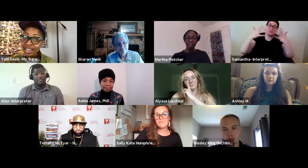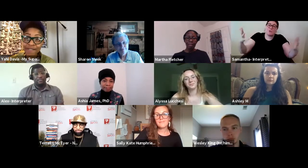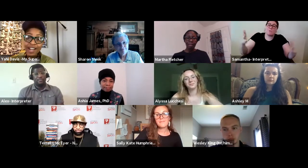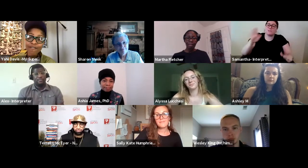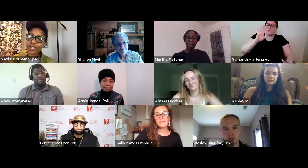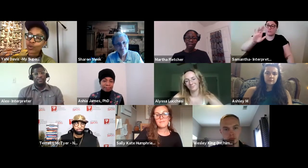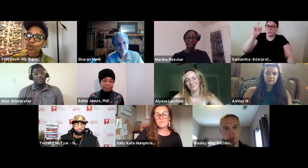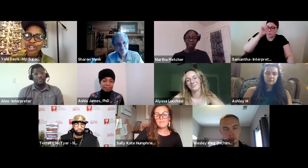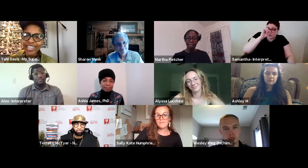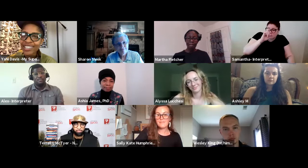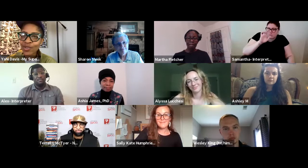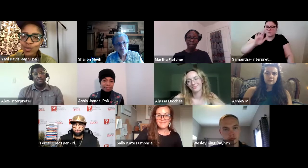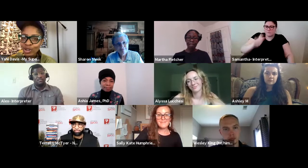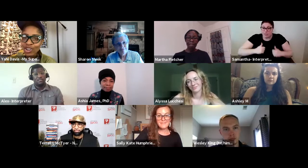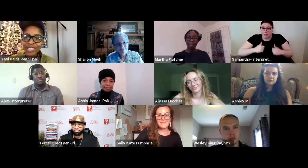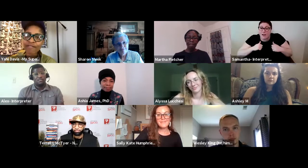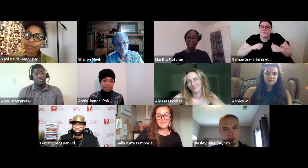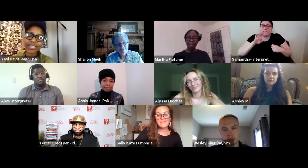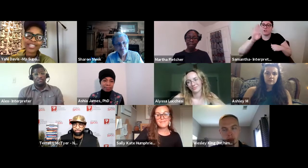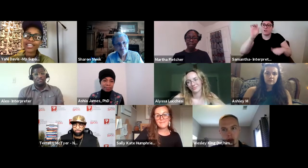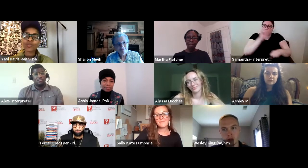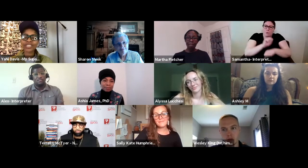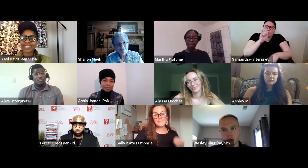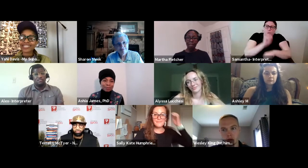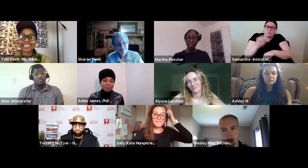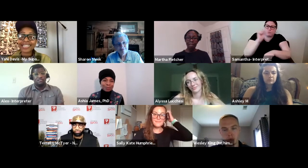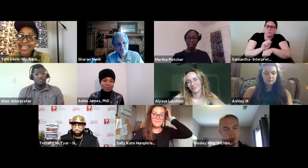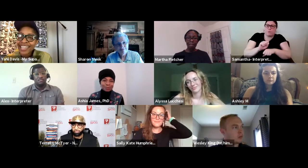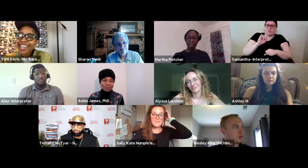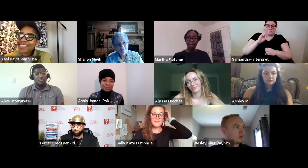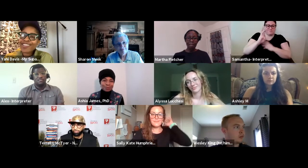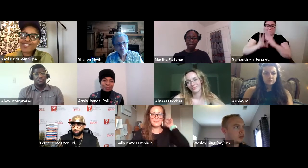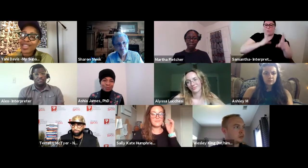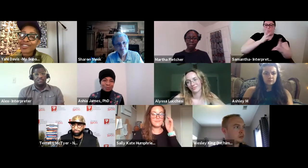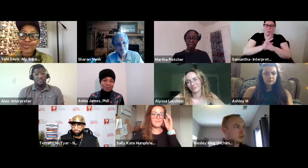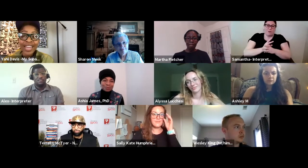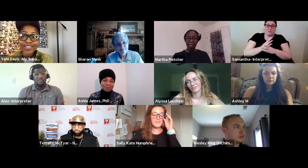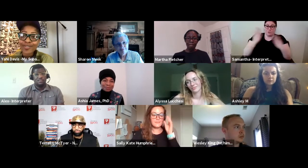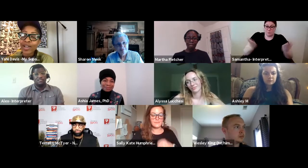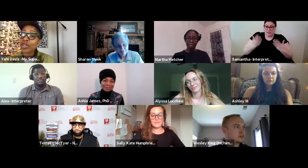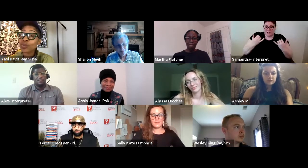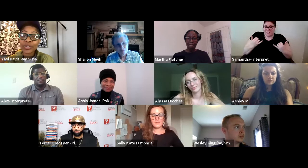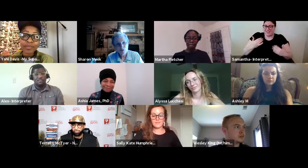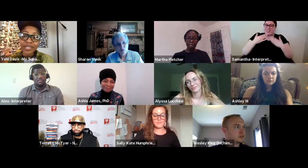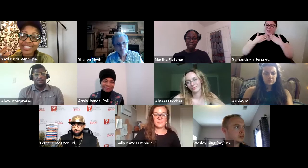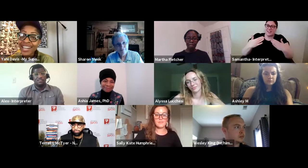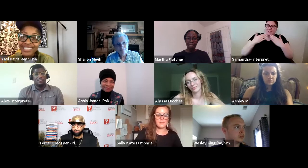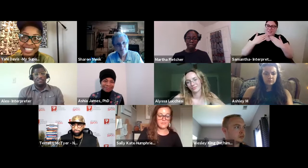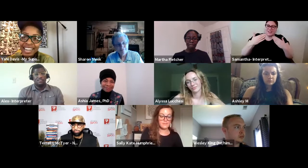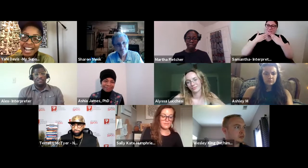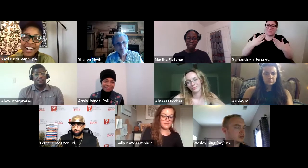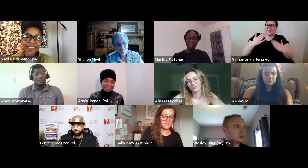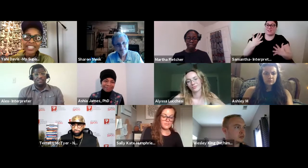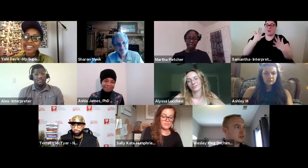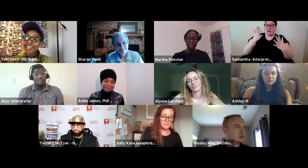your life, for your work in the world, and for being here with us today. Thank you, thank you, thank you. And we will keep in